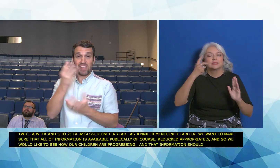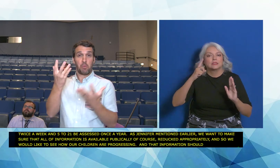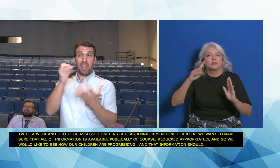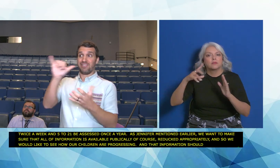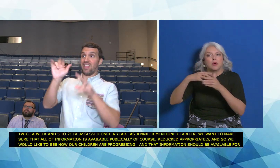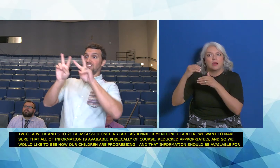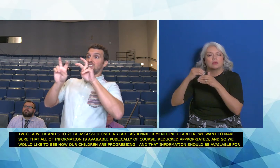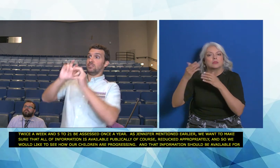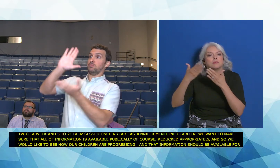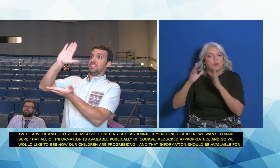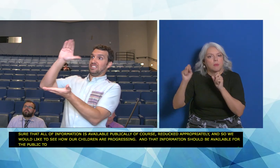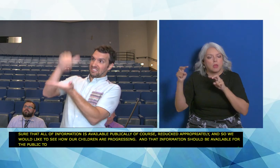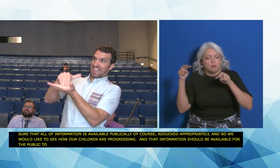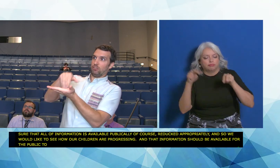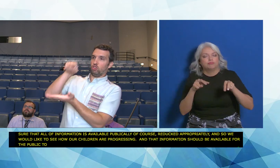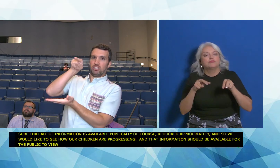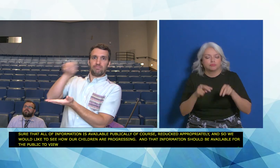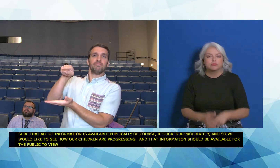to view.